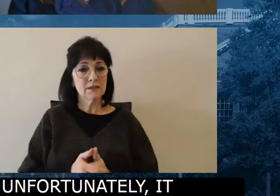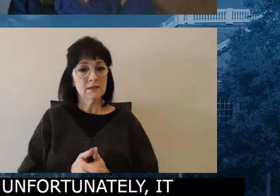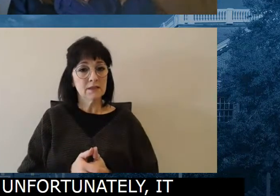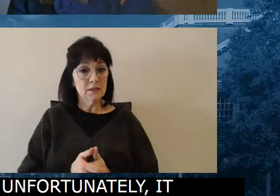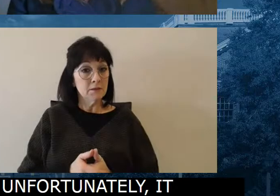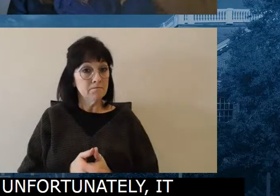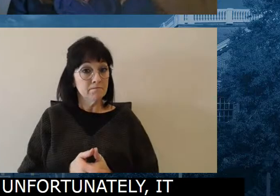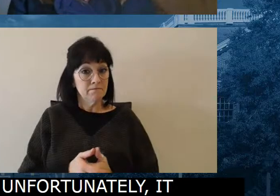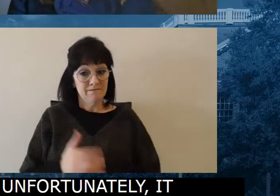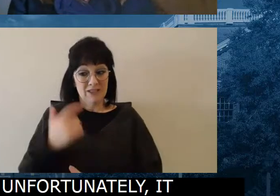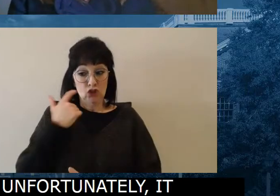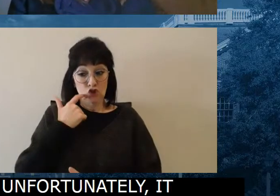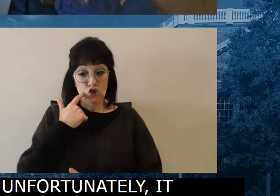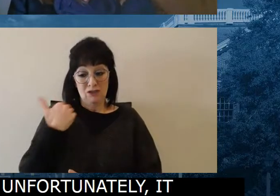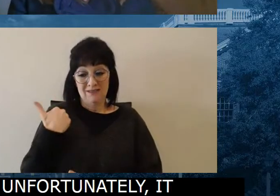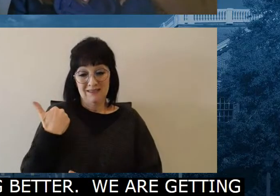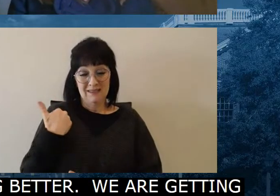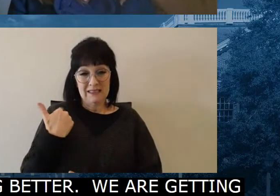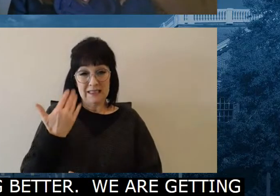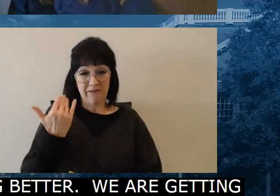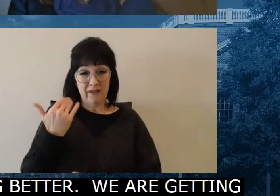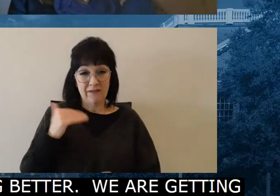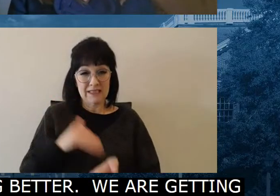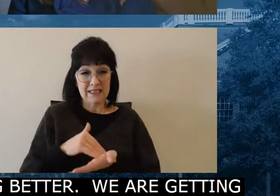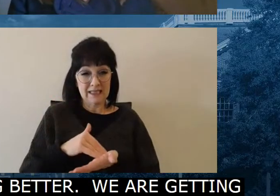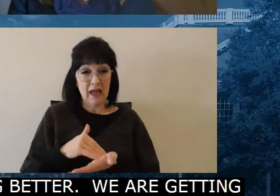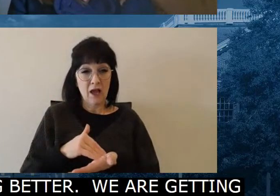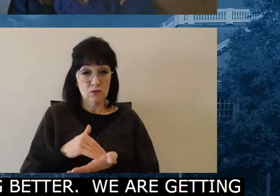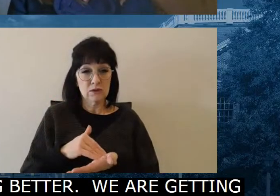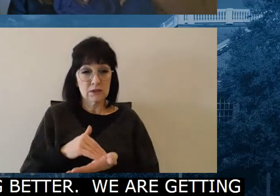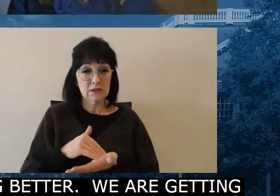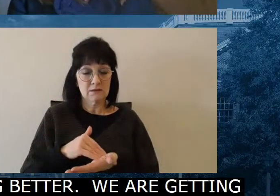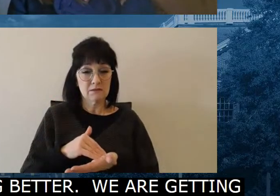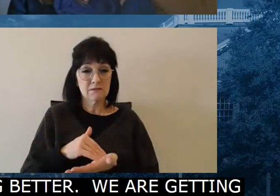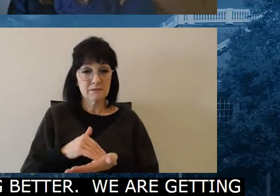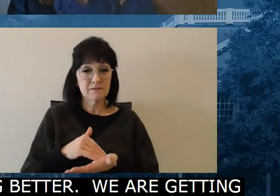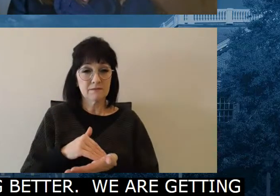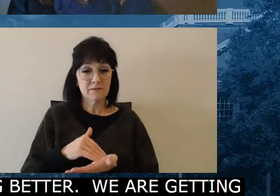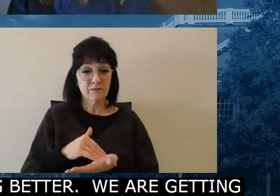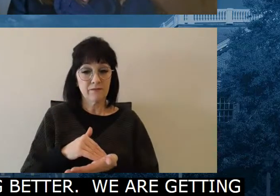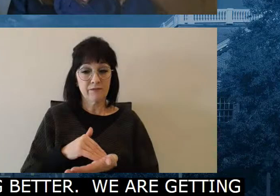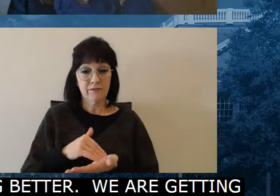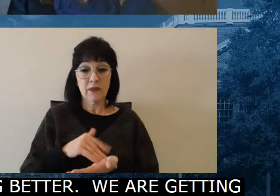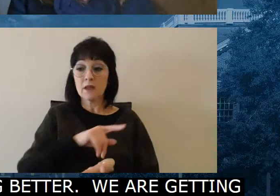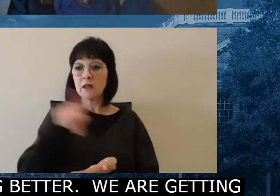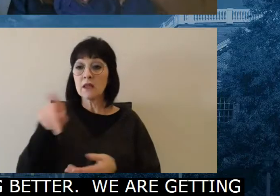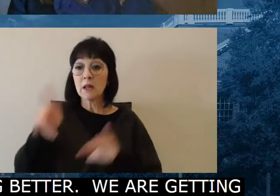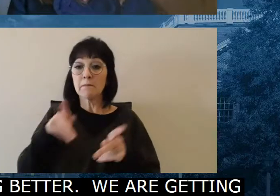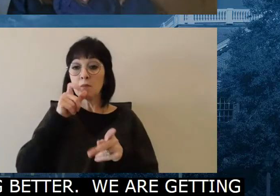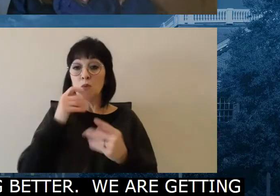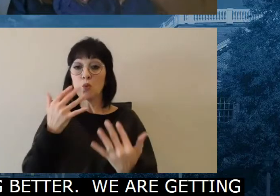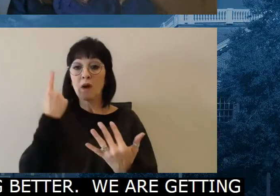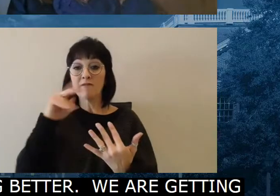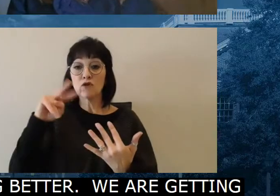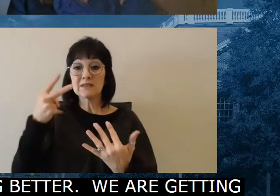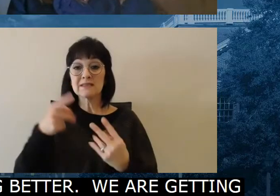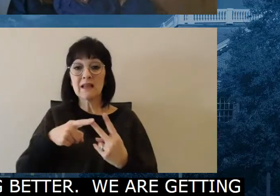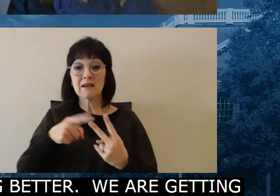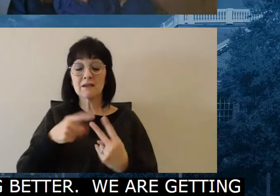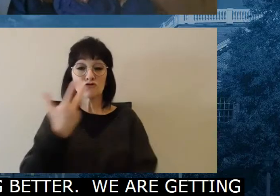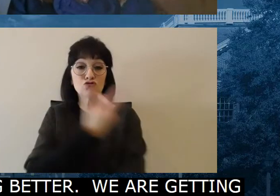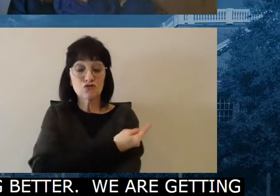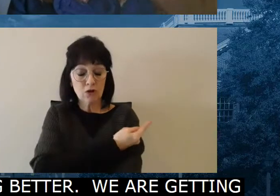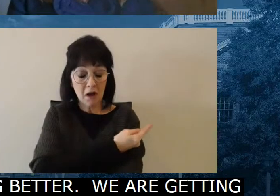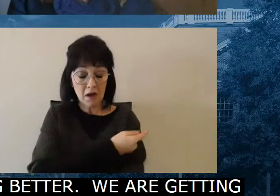to 10 to 15,000 second dose vaccines. We've got 5,500 educators with